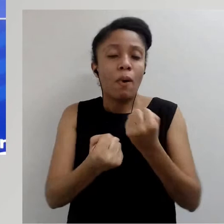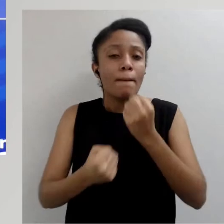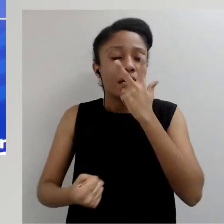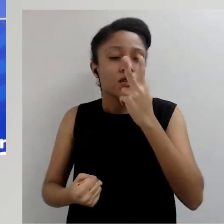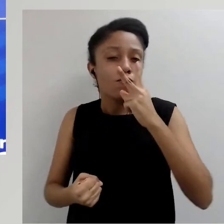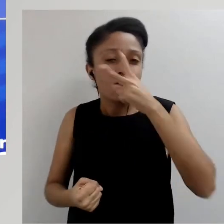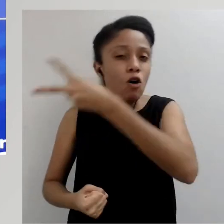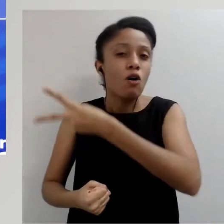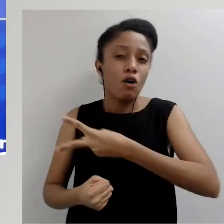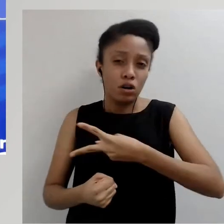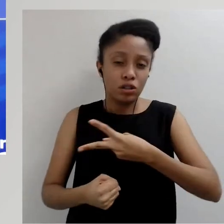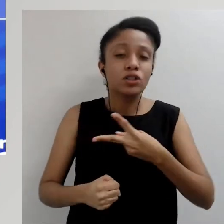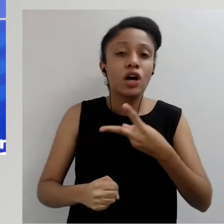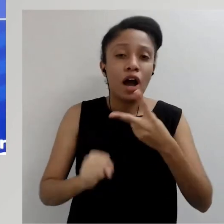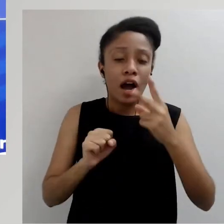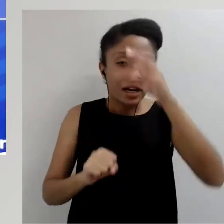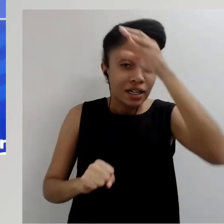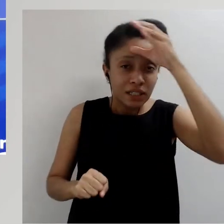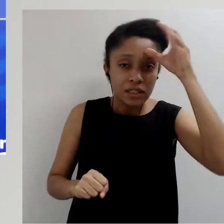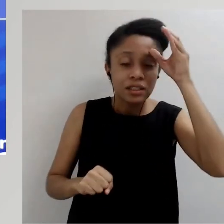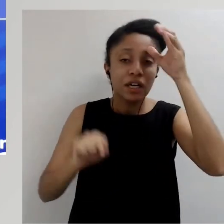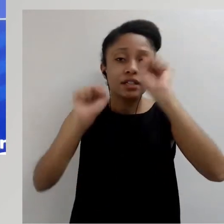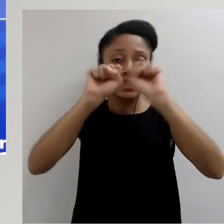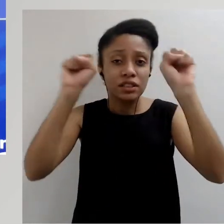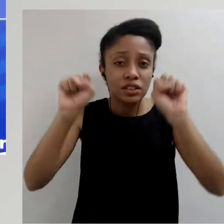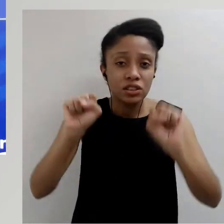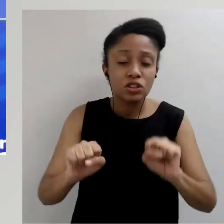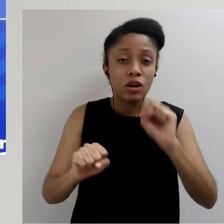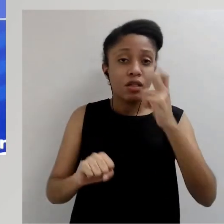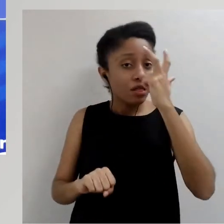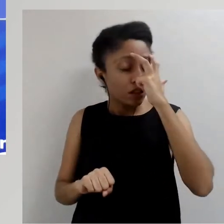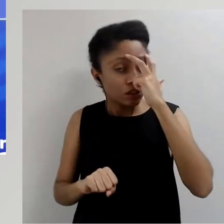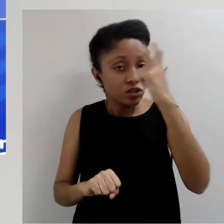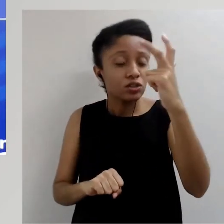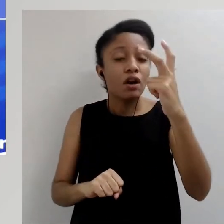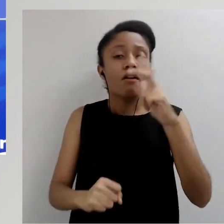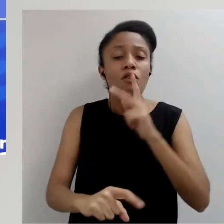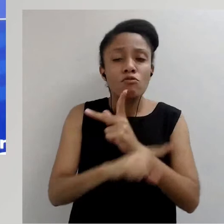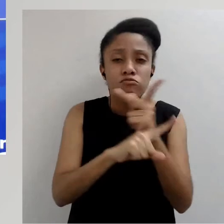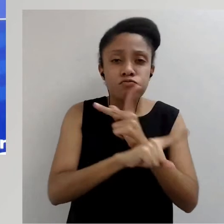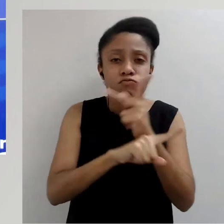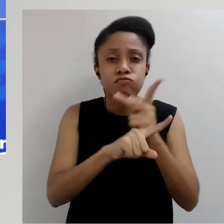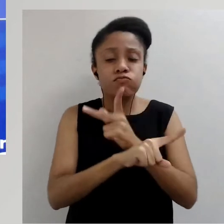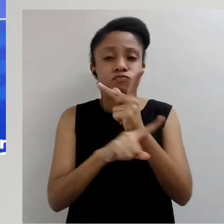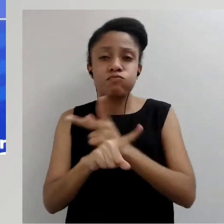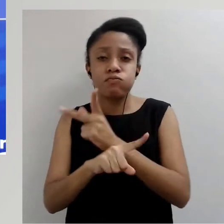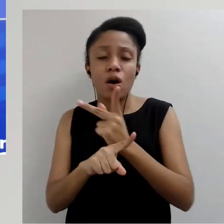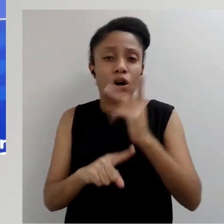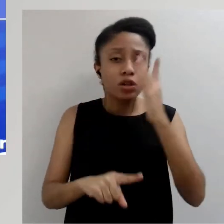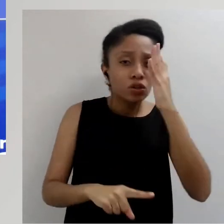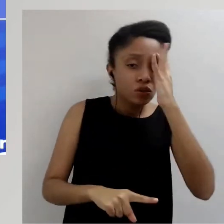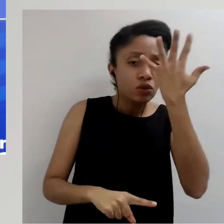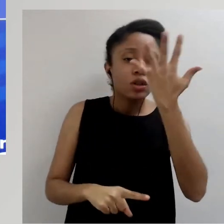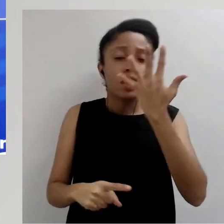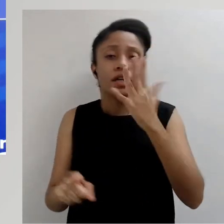analyze the profile of our clients in a more correct way. I mean, an intelligent system